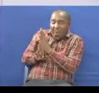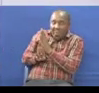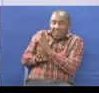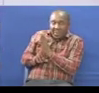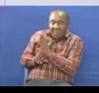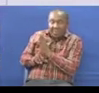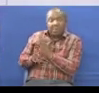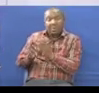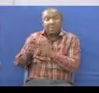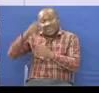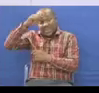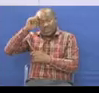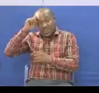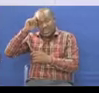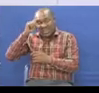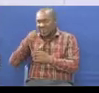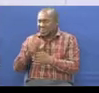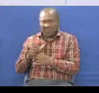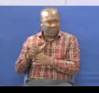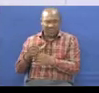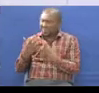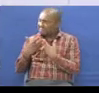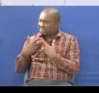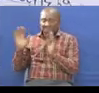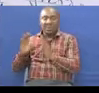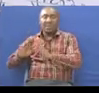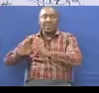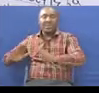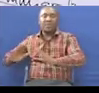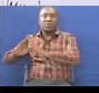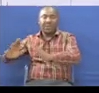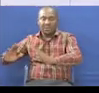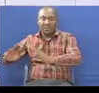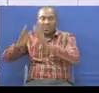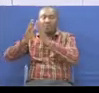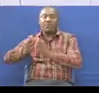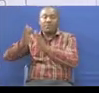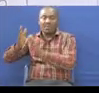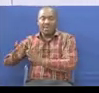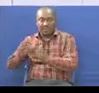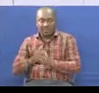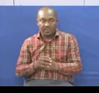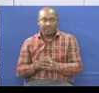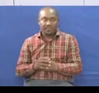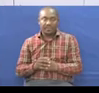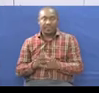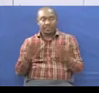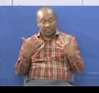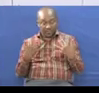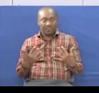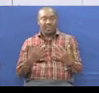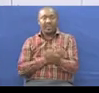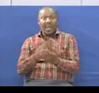well as livestock keeping. Then, after knowing these two characteristics, we were